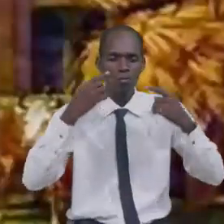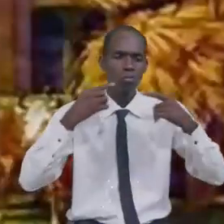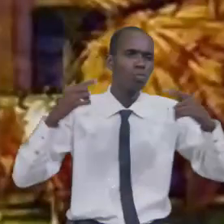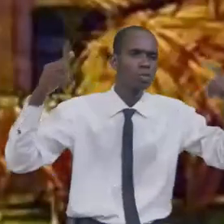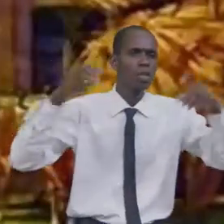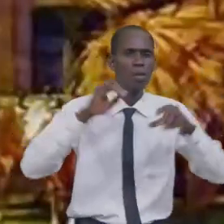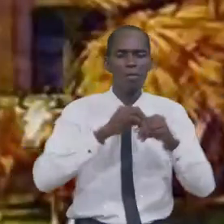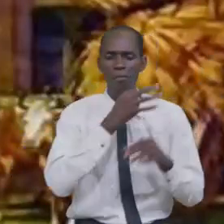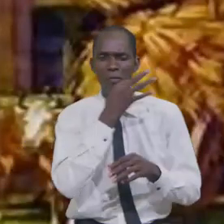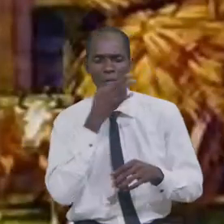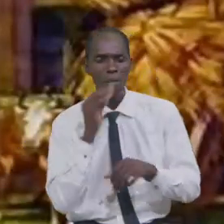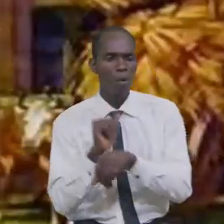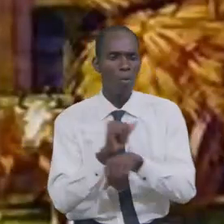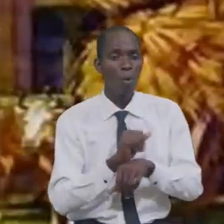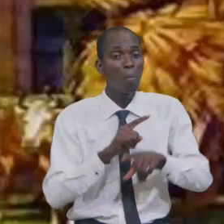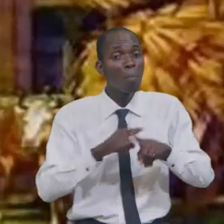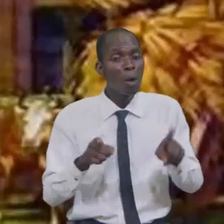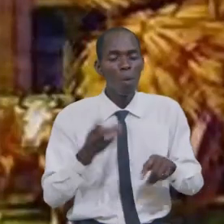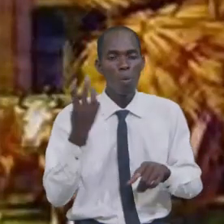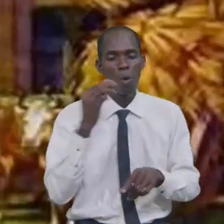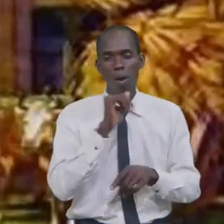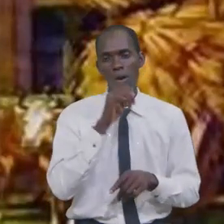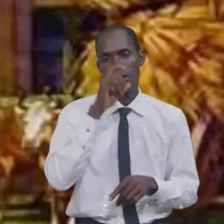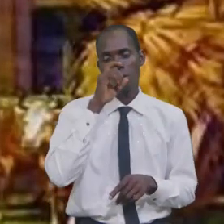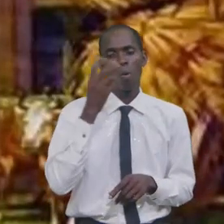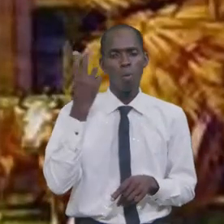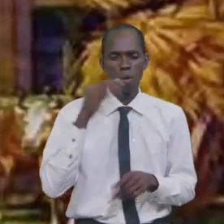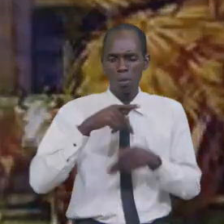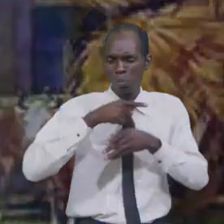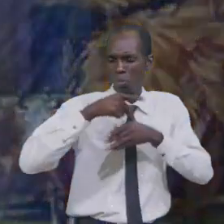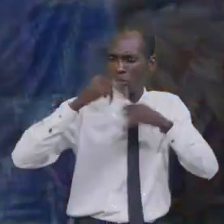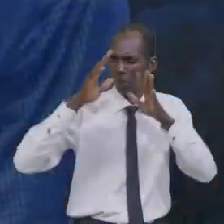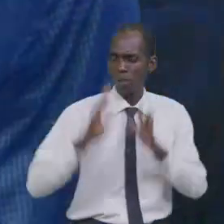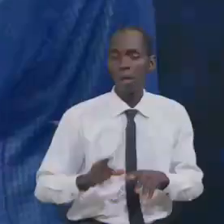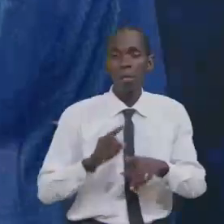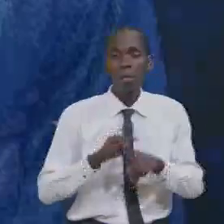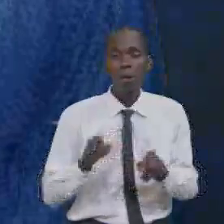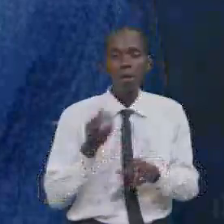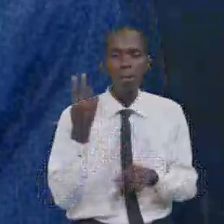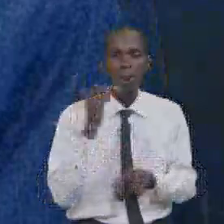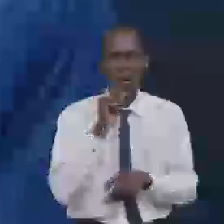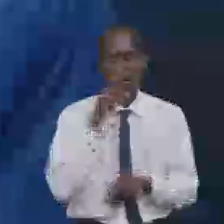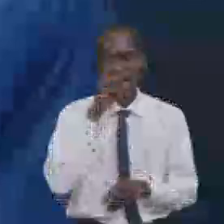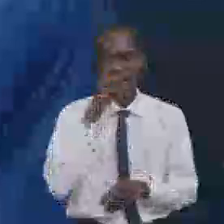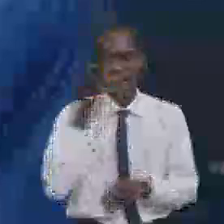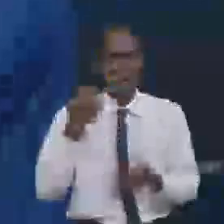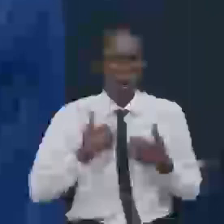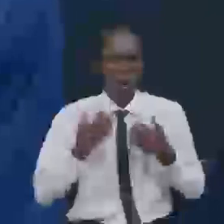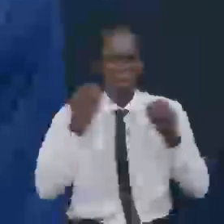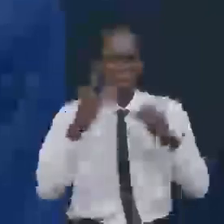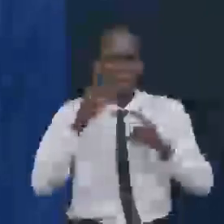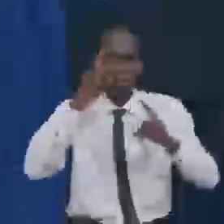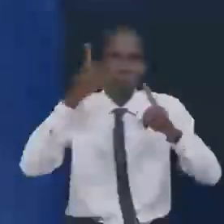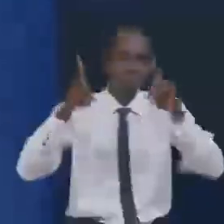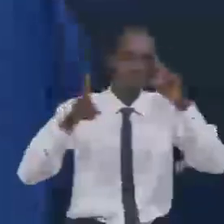He was a successful professional, but he was a fool. He was a talented man, but he